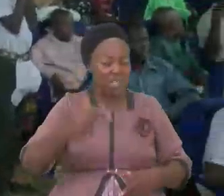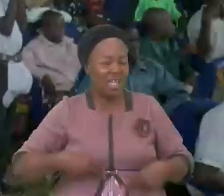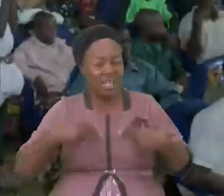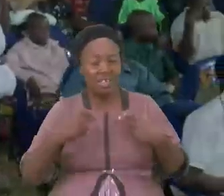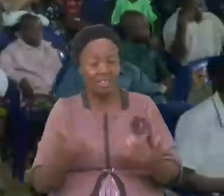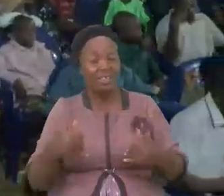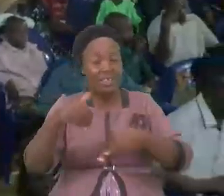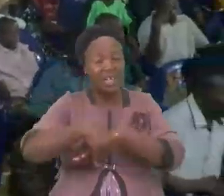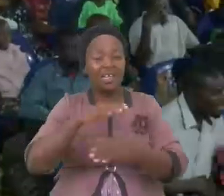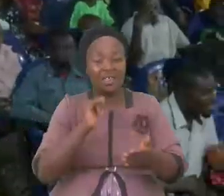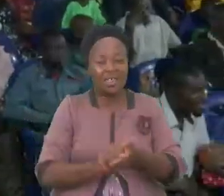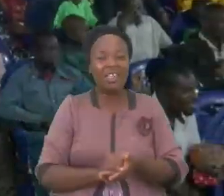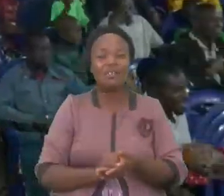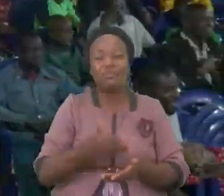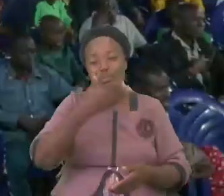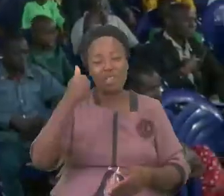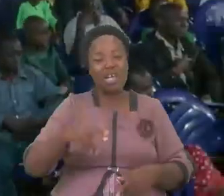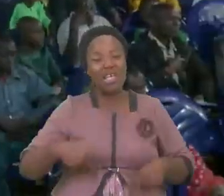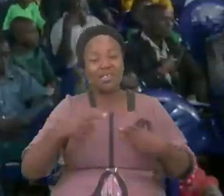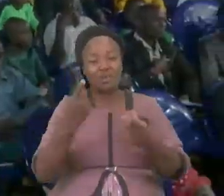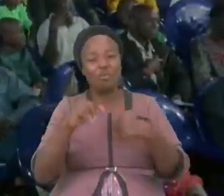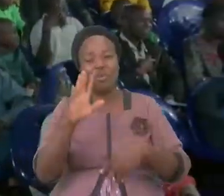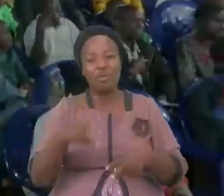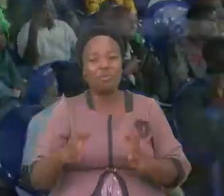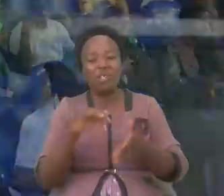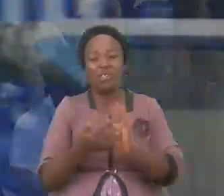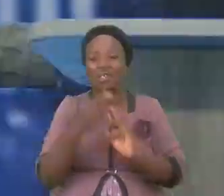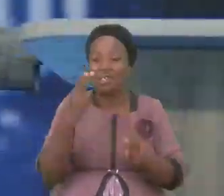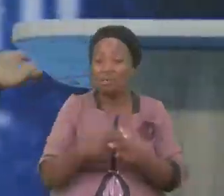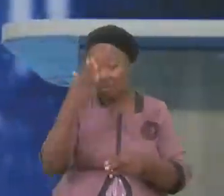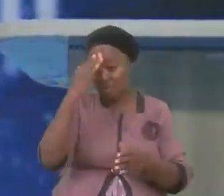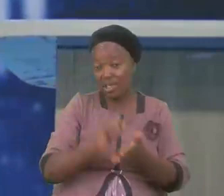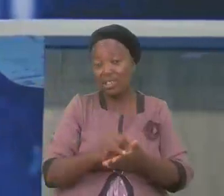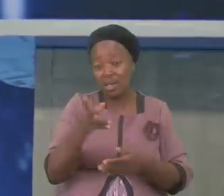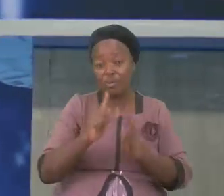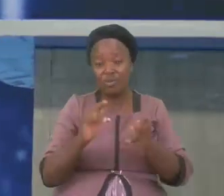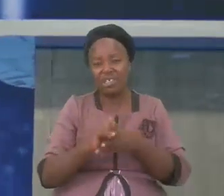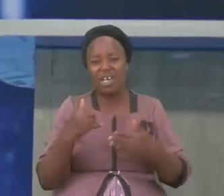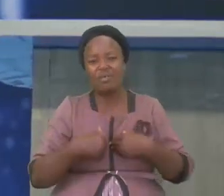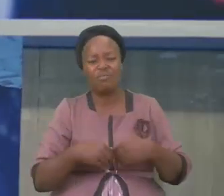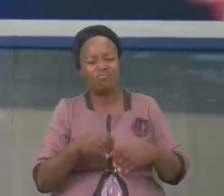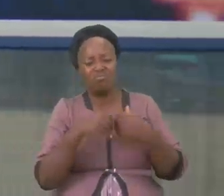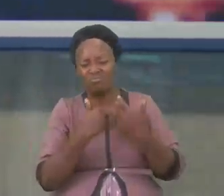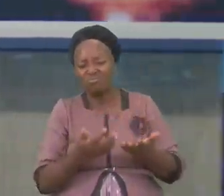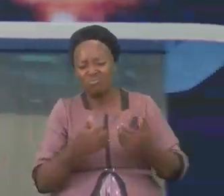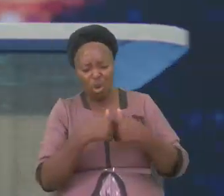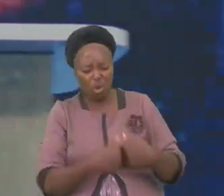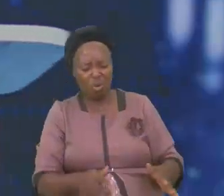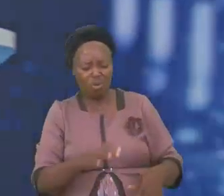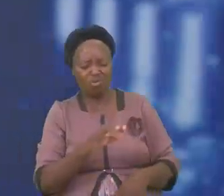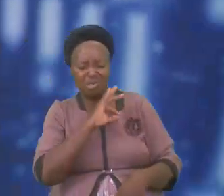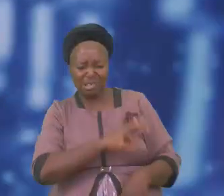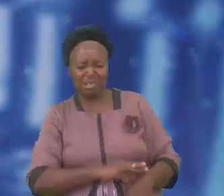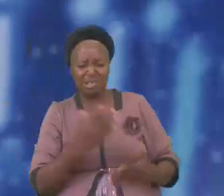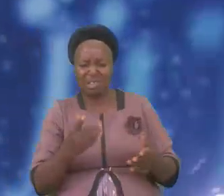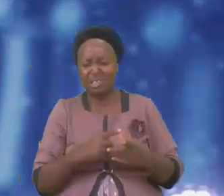there are people that have lost interest in living. It's like, why am I alive? What am I doing here? The Lord